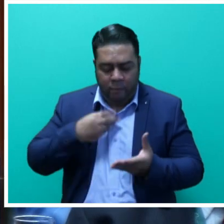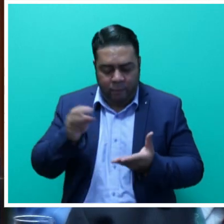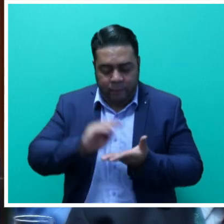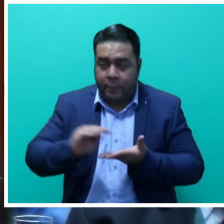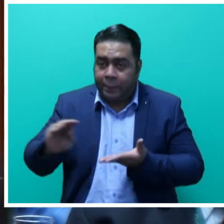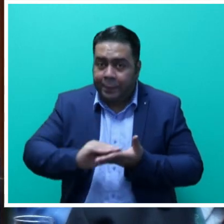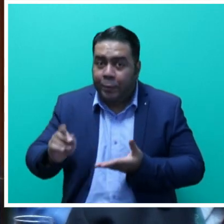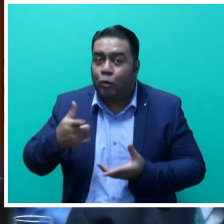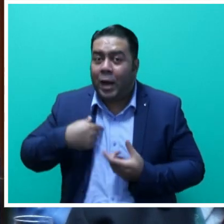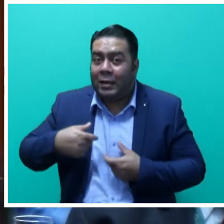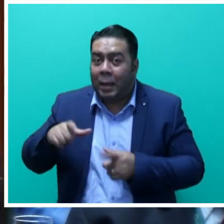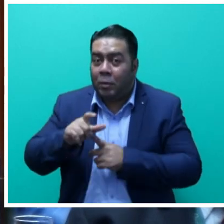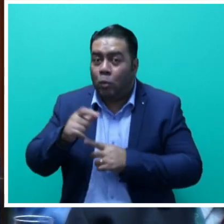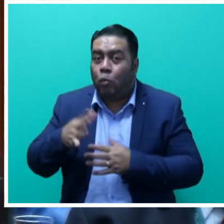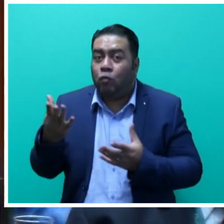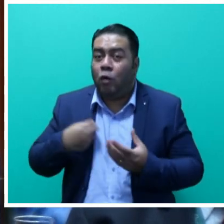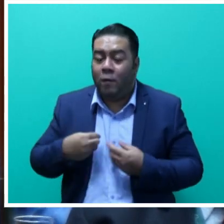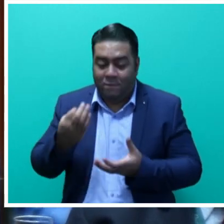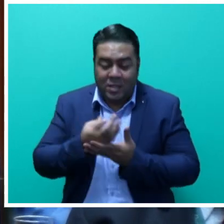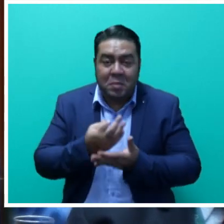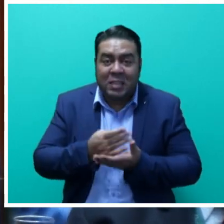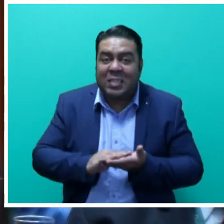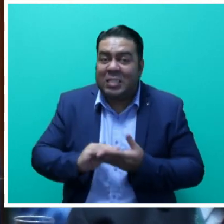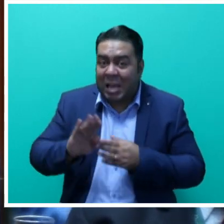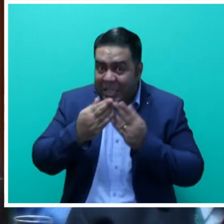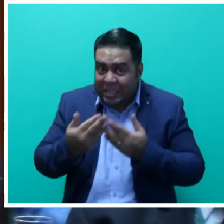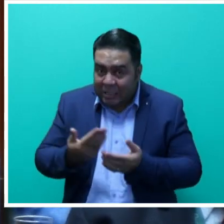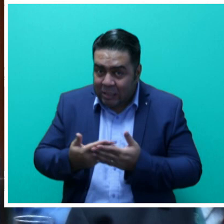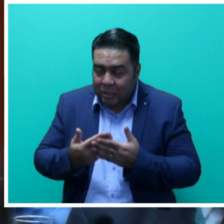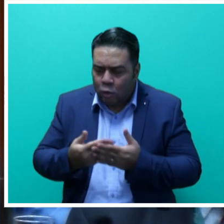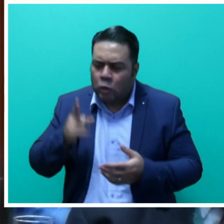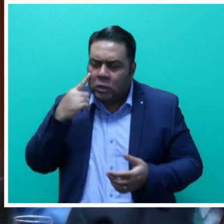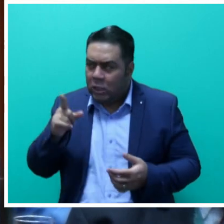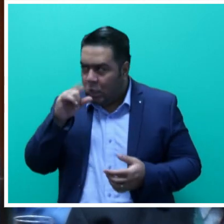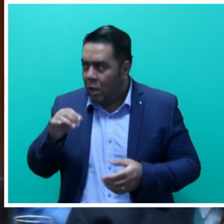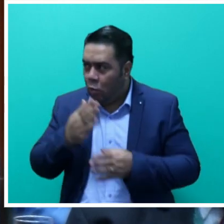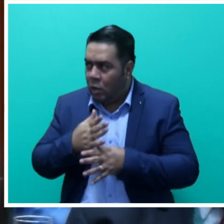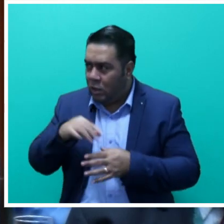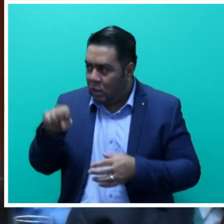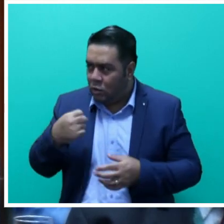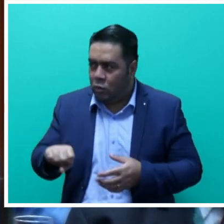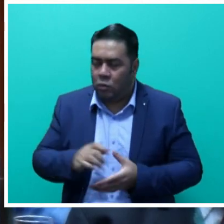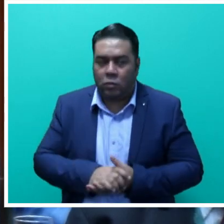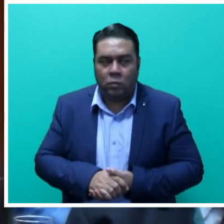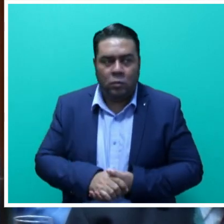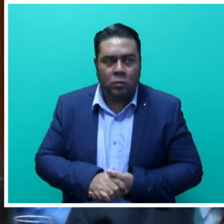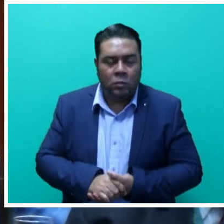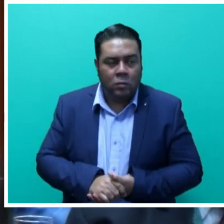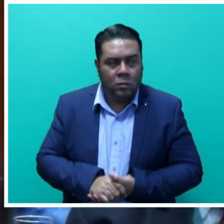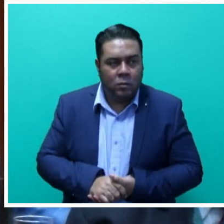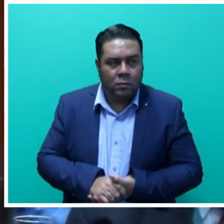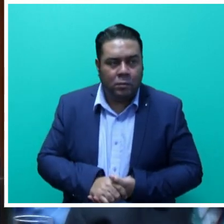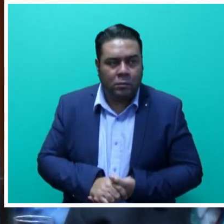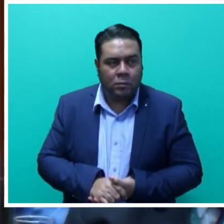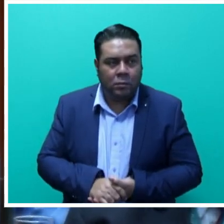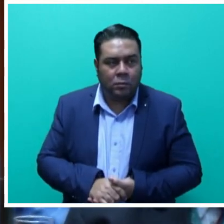capitalize on the findings from the feasibility studies conducted in phase 1, including those for a greenfield airport, wastewater